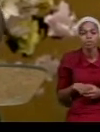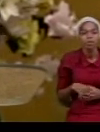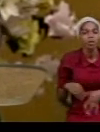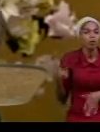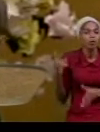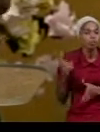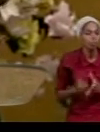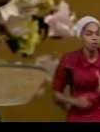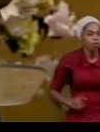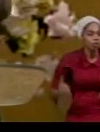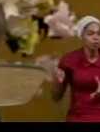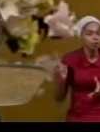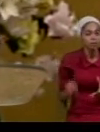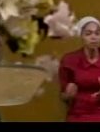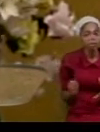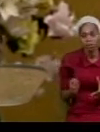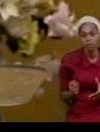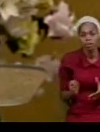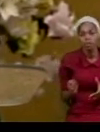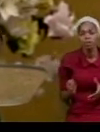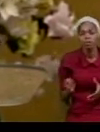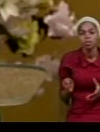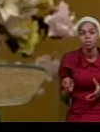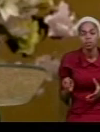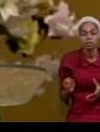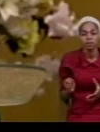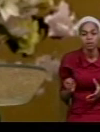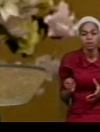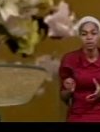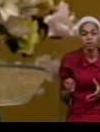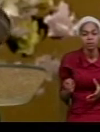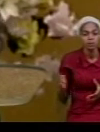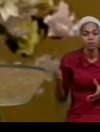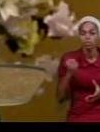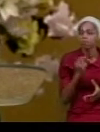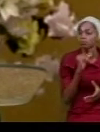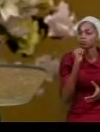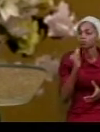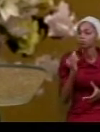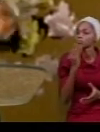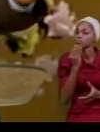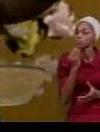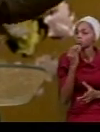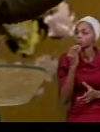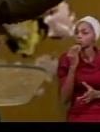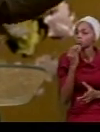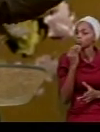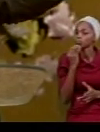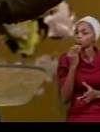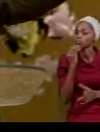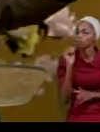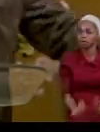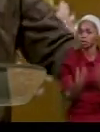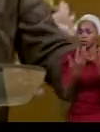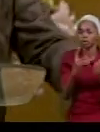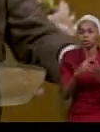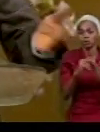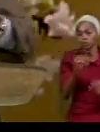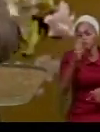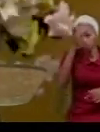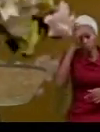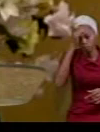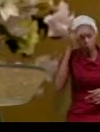the Gentiles sacrifice, they sacrifice to the devil. And we cannot be part of the lost